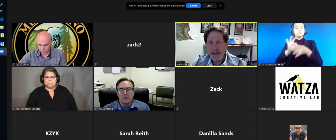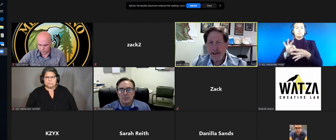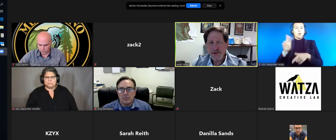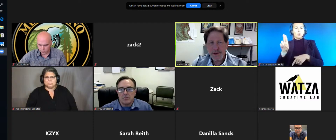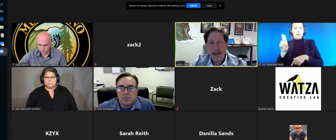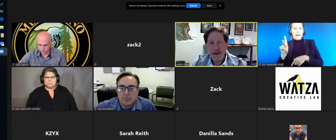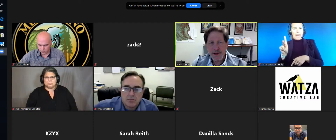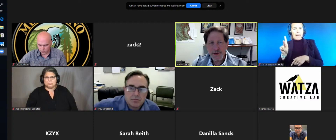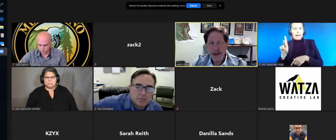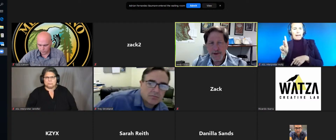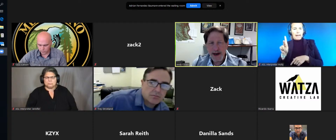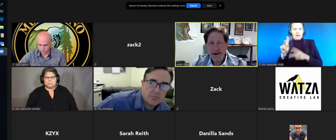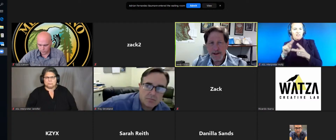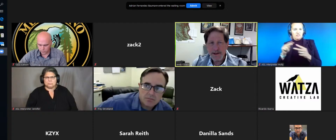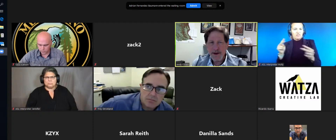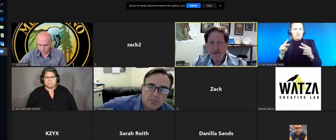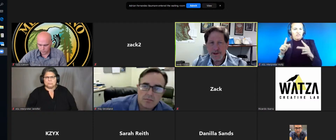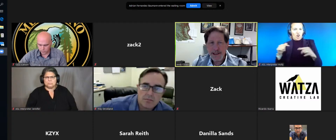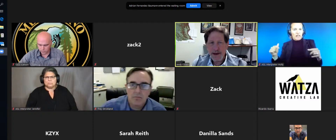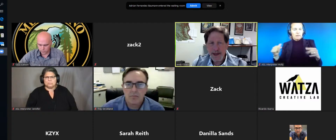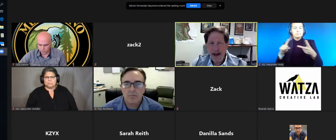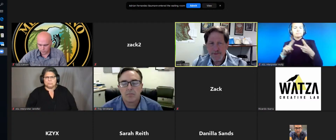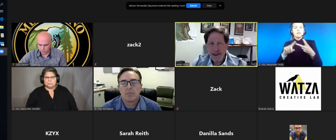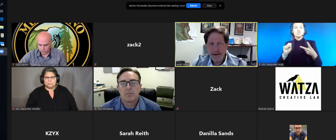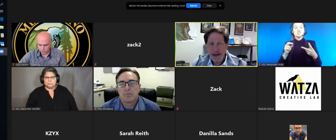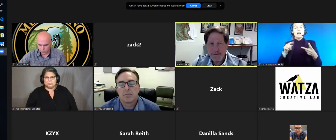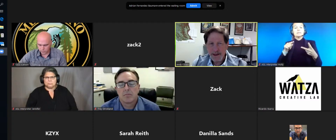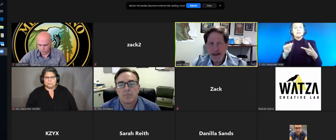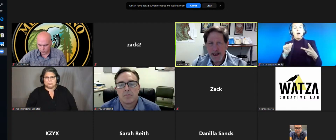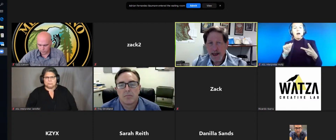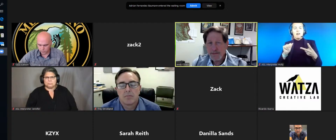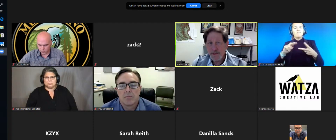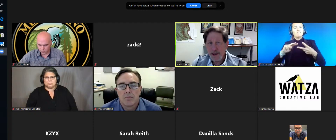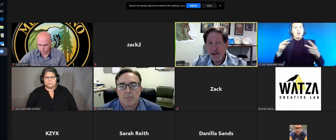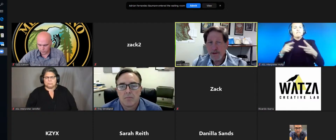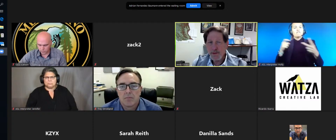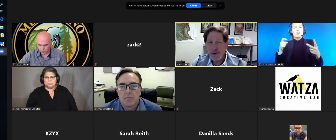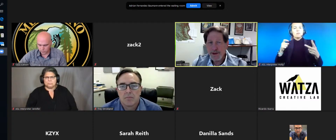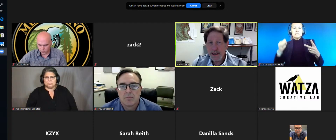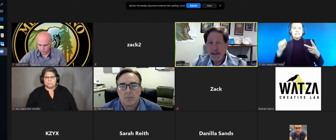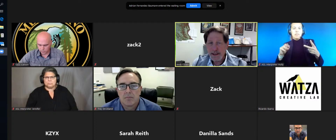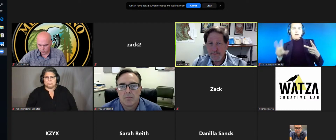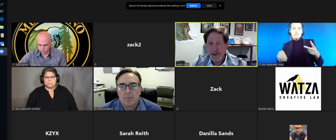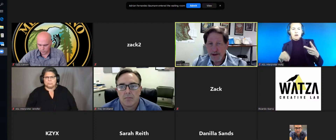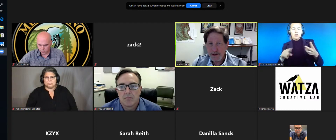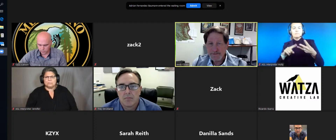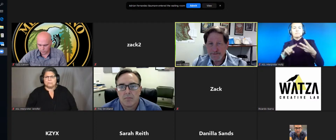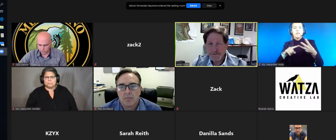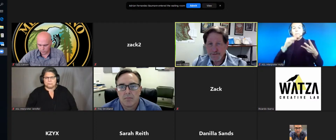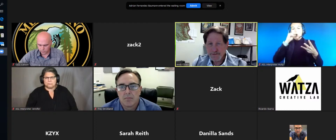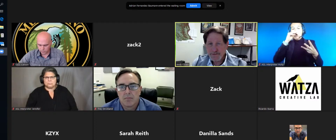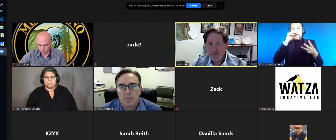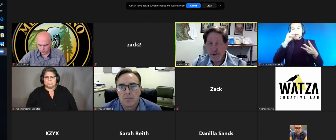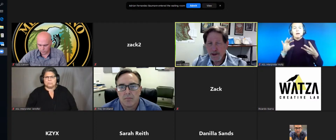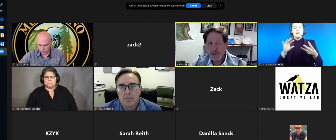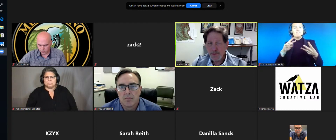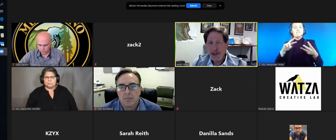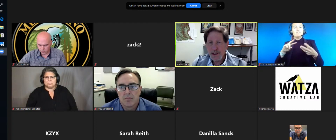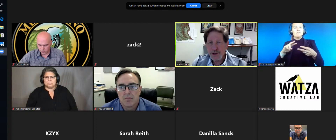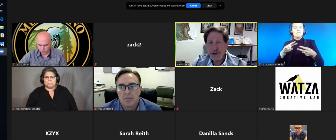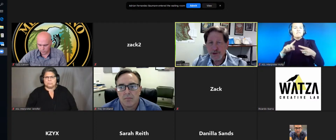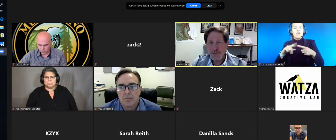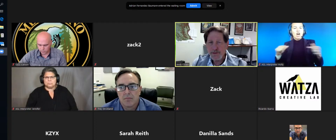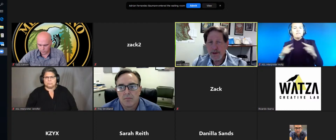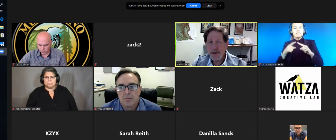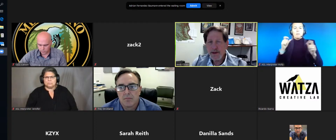Shasta is related to a variant of the South African type, and Marin with the Indian variant. So we